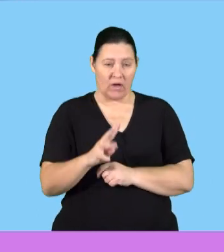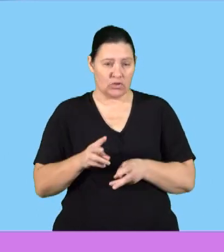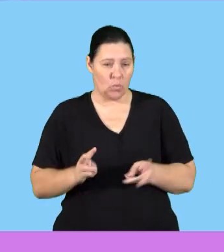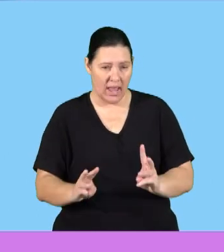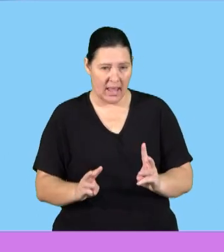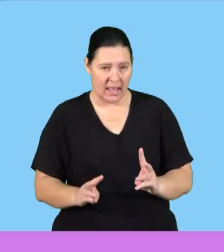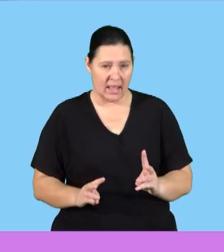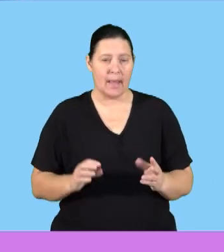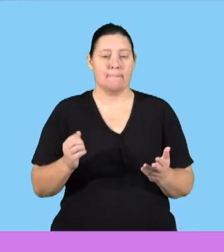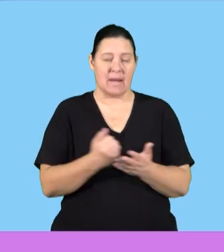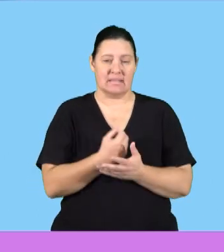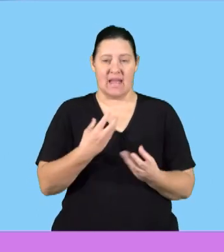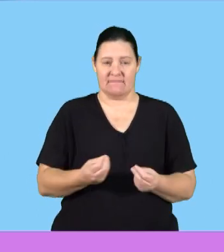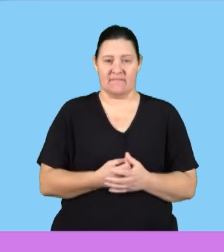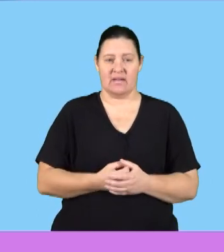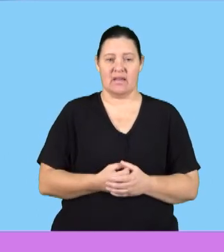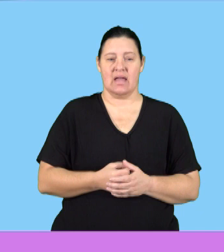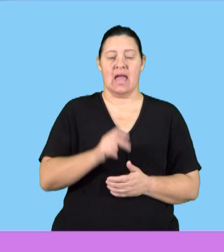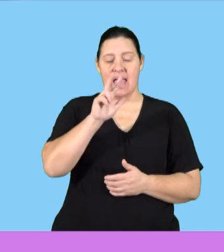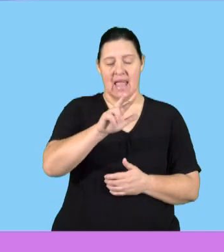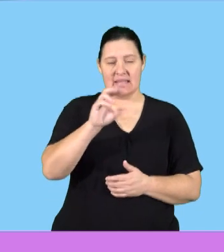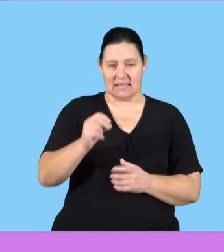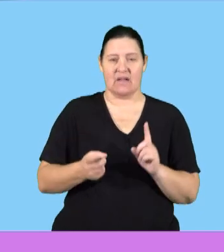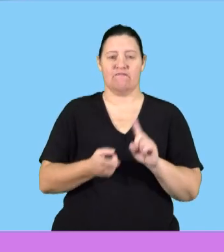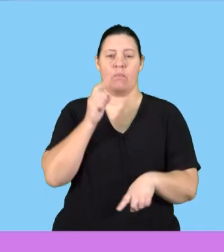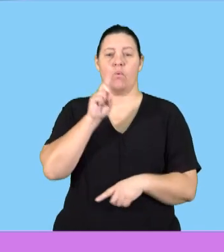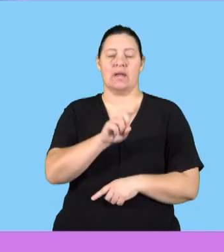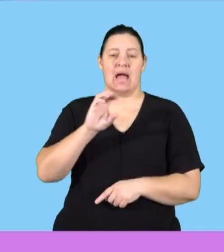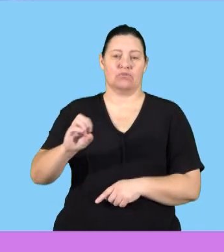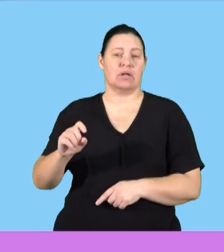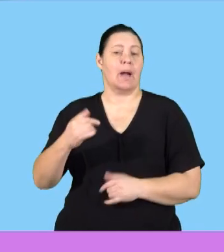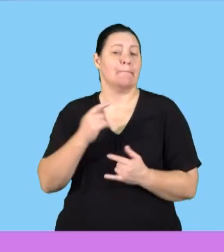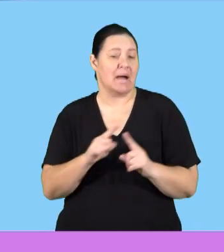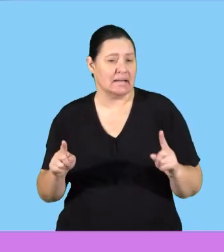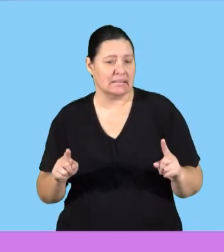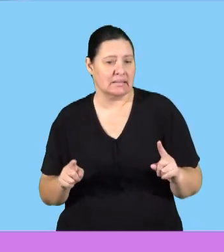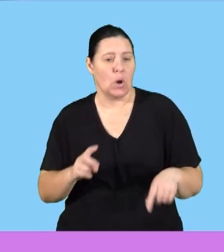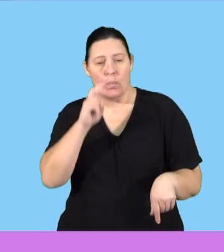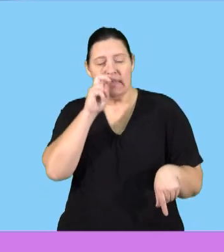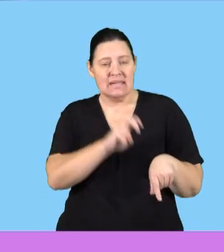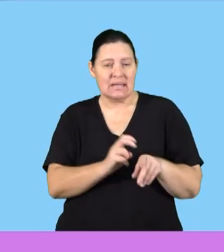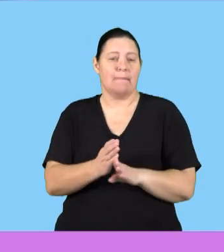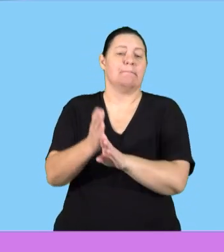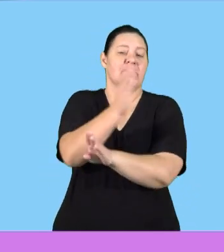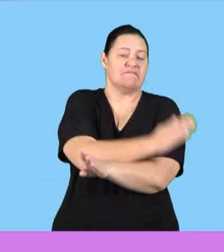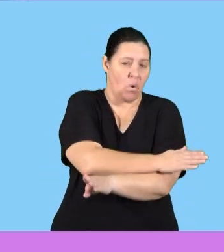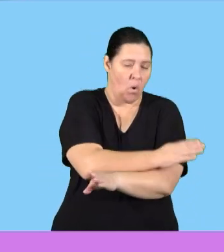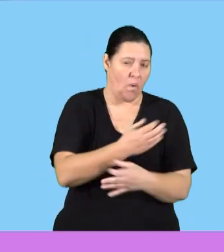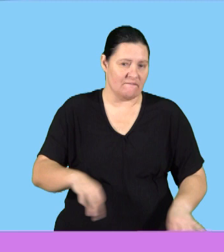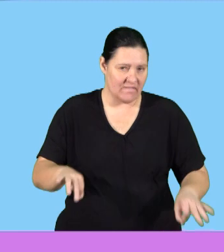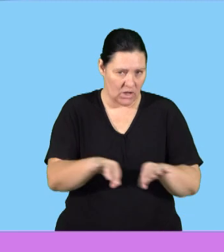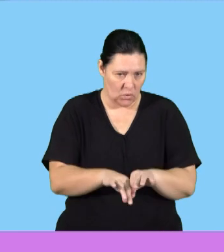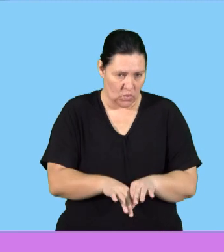to a fraction form, you will have 80 out of 100. But now, because we need the previous